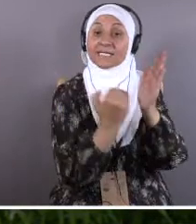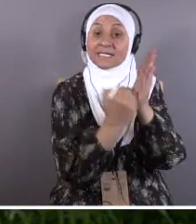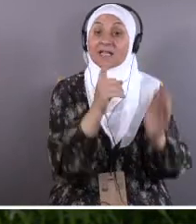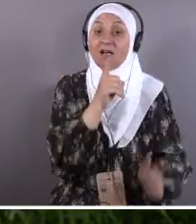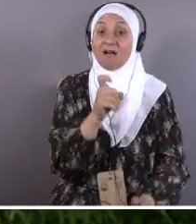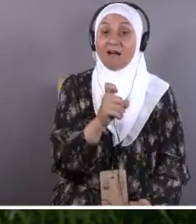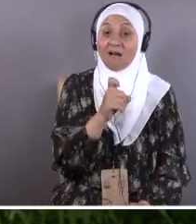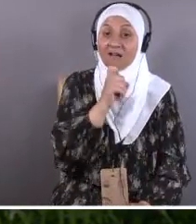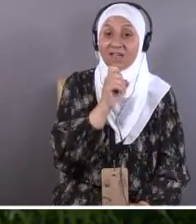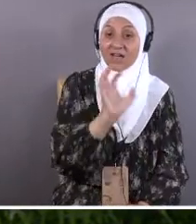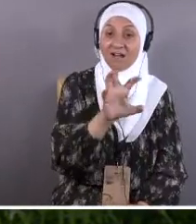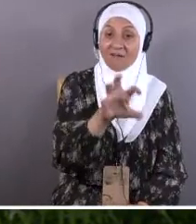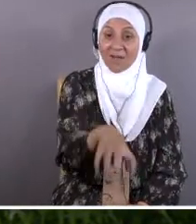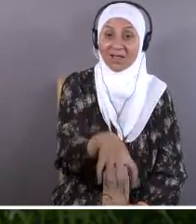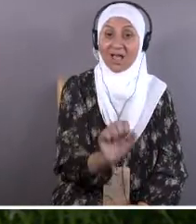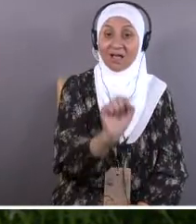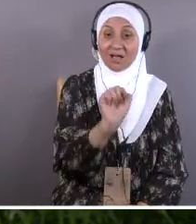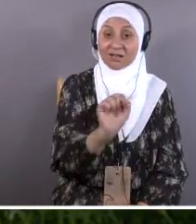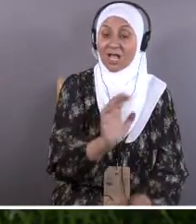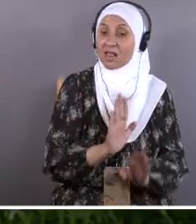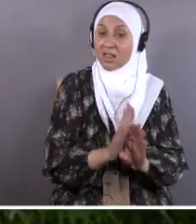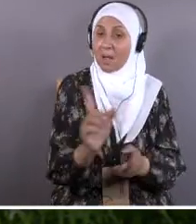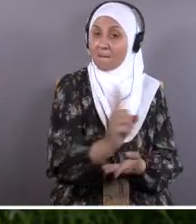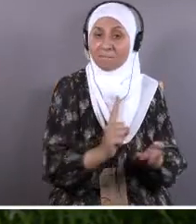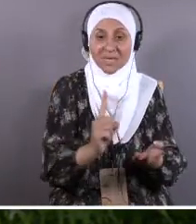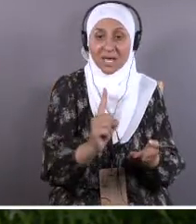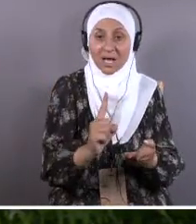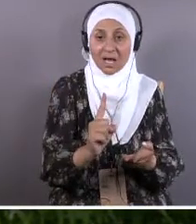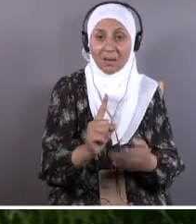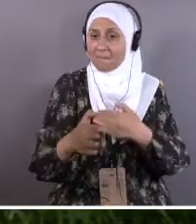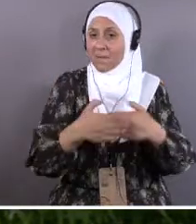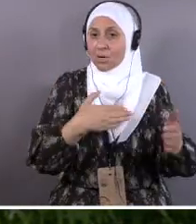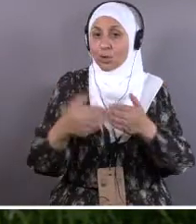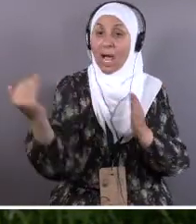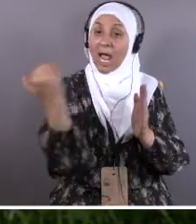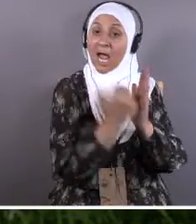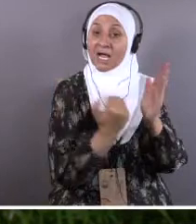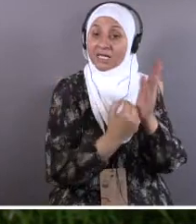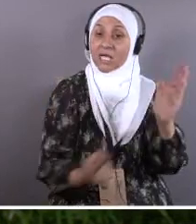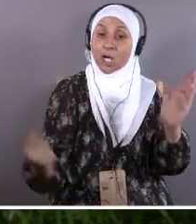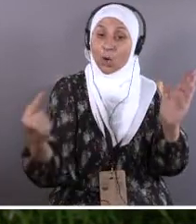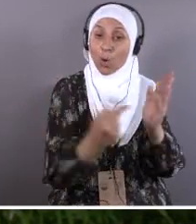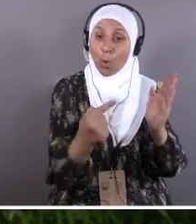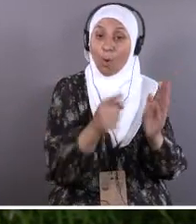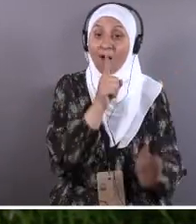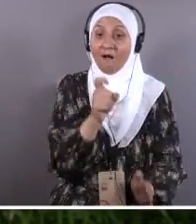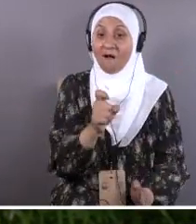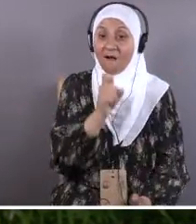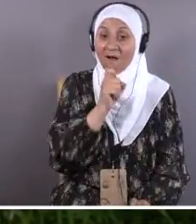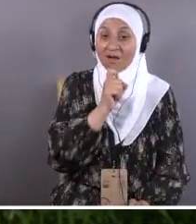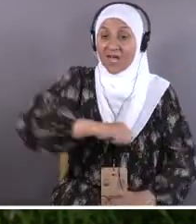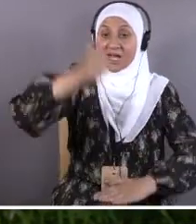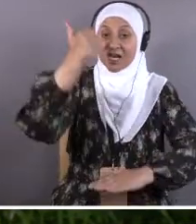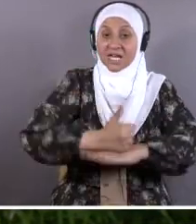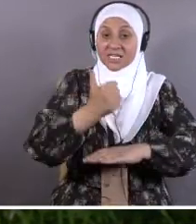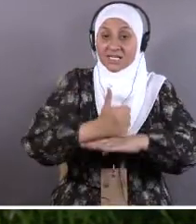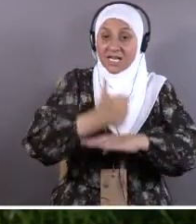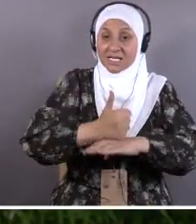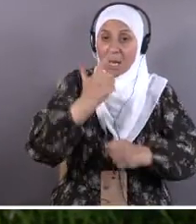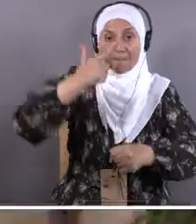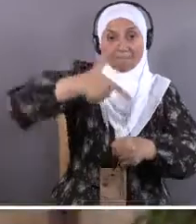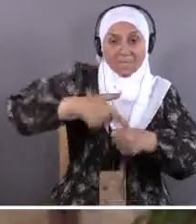natural environment. Instead, it is an economy where its non-renewable natural resources in the form of